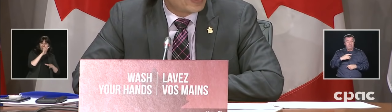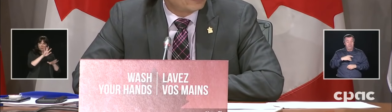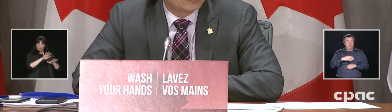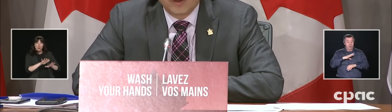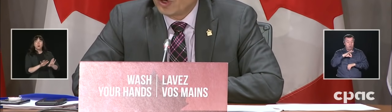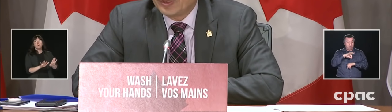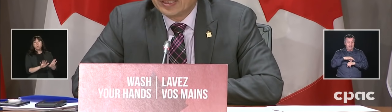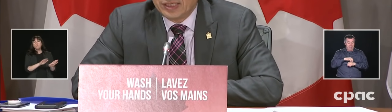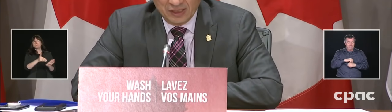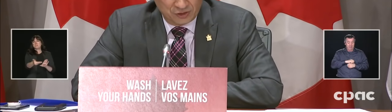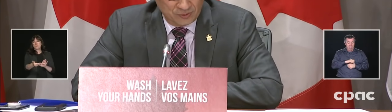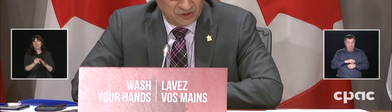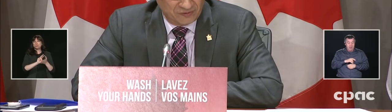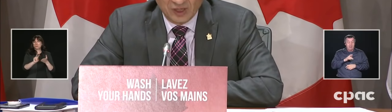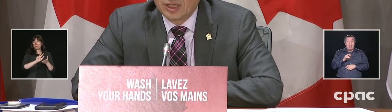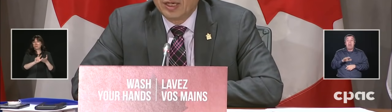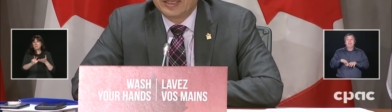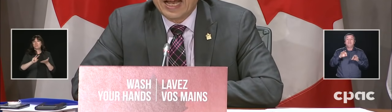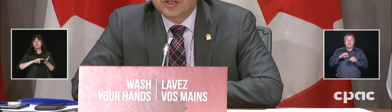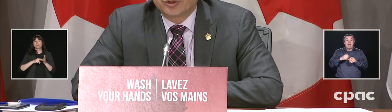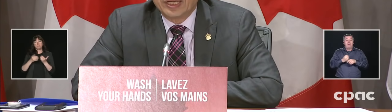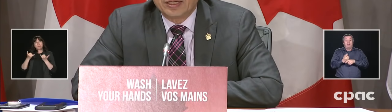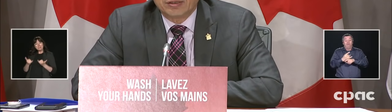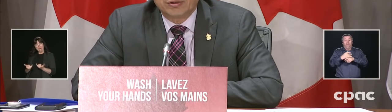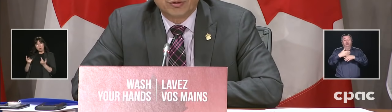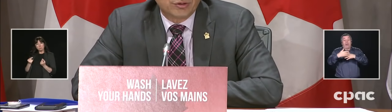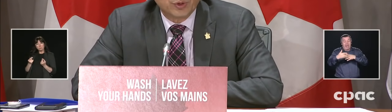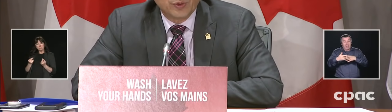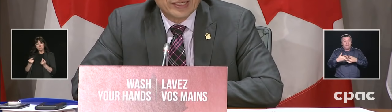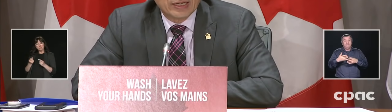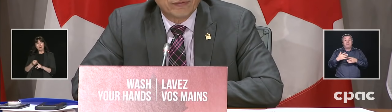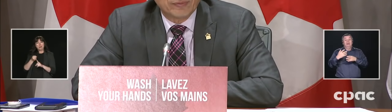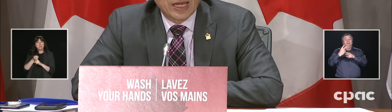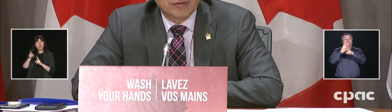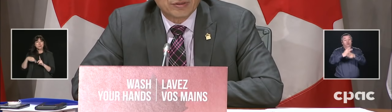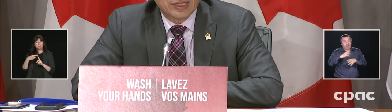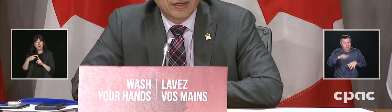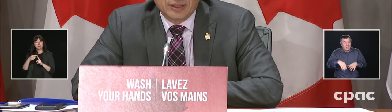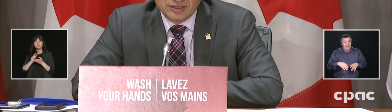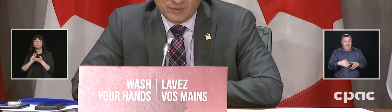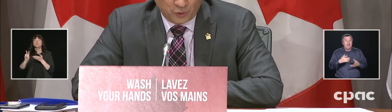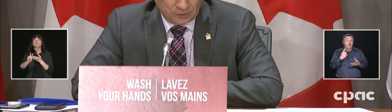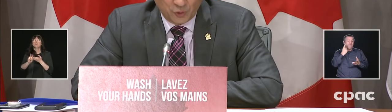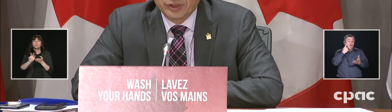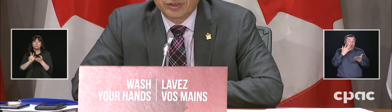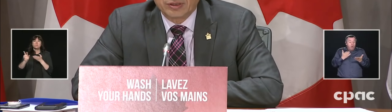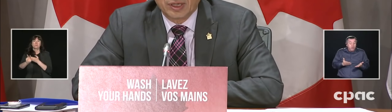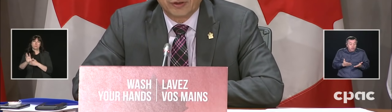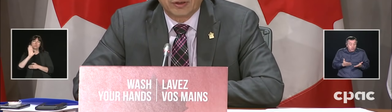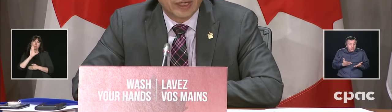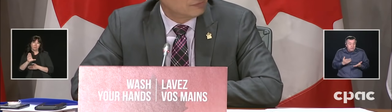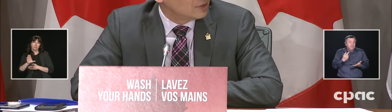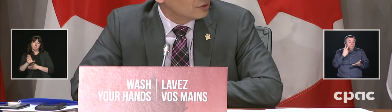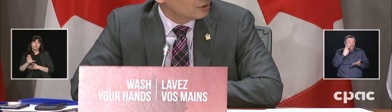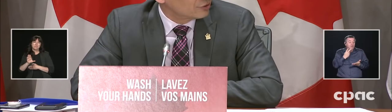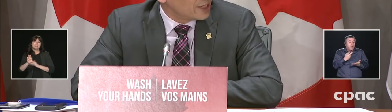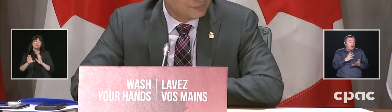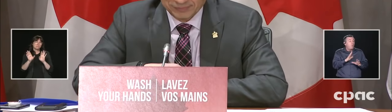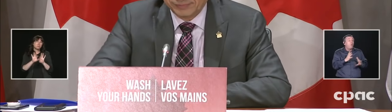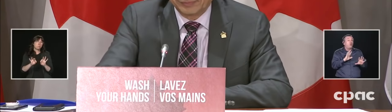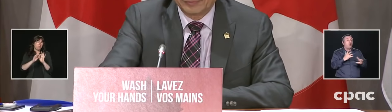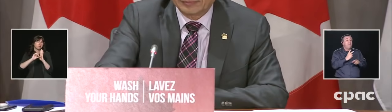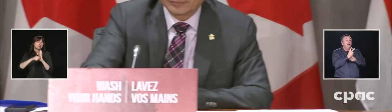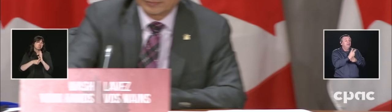direct impact on what we see in terms of the actual data 2 to 3 weeks out from now. So that I think is an important point to underline. Dr.